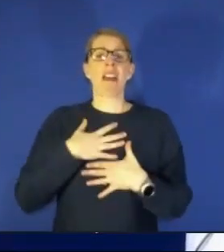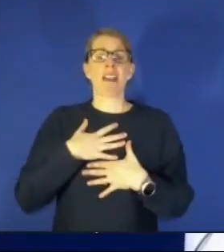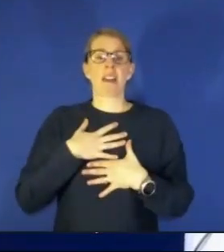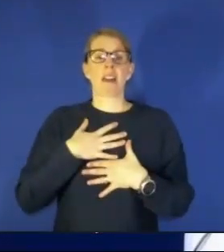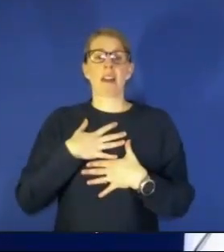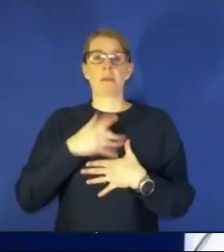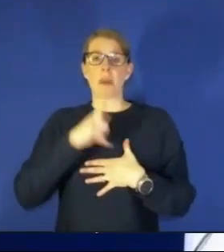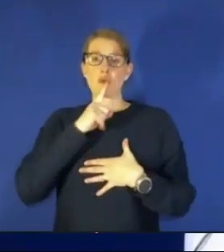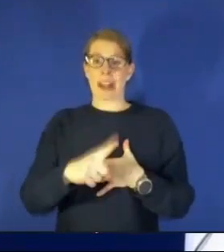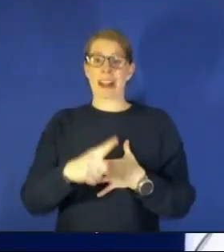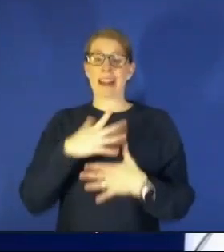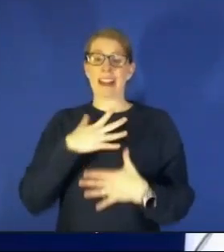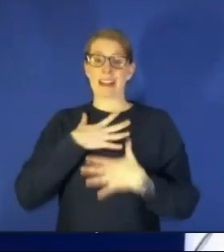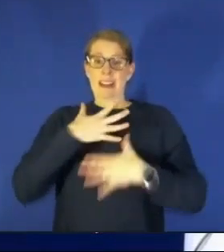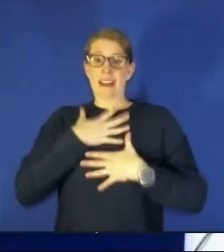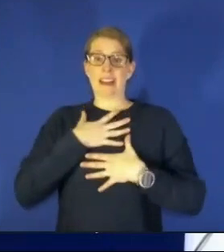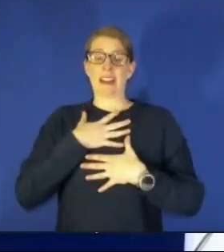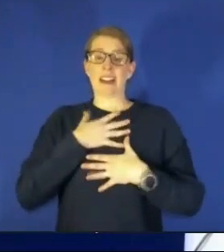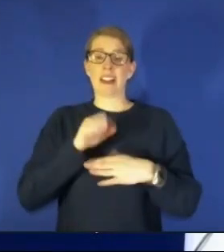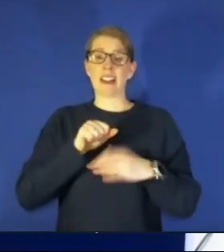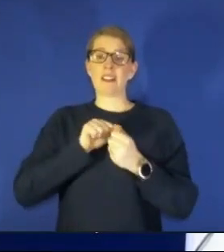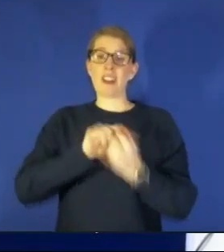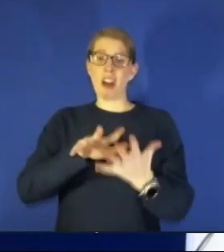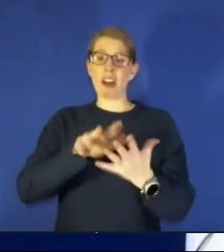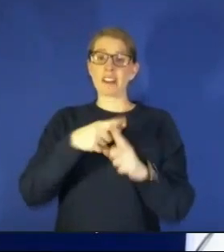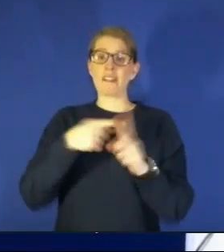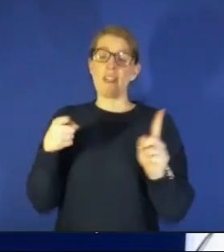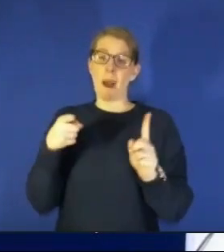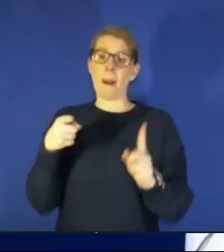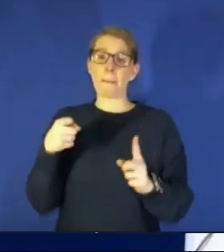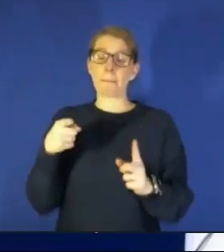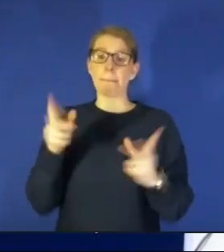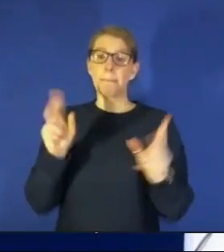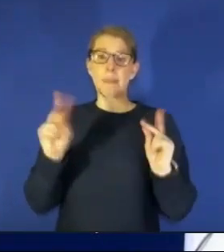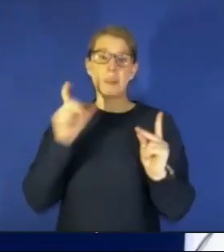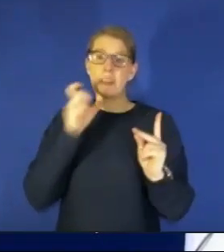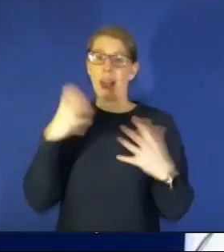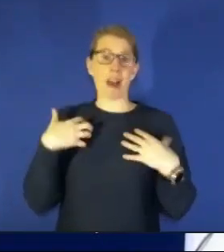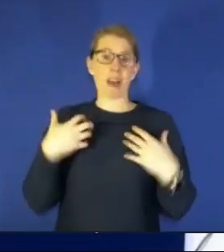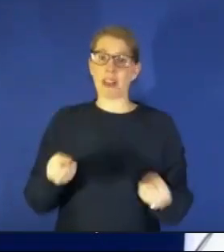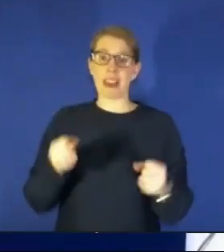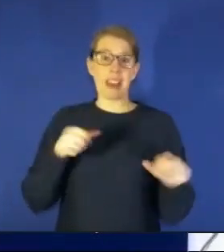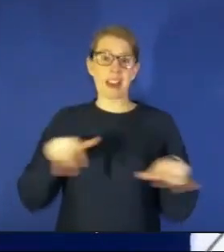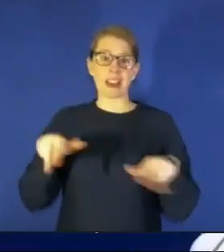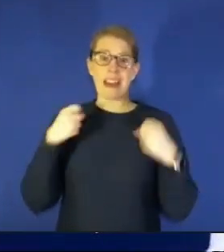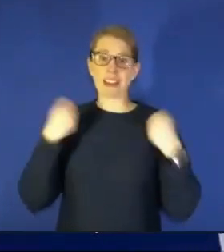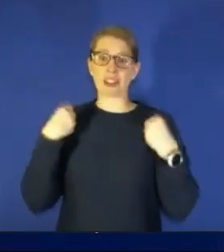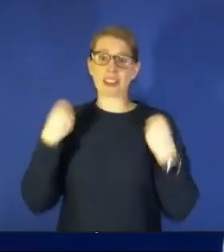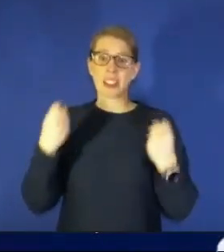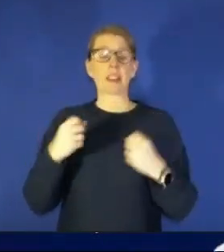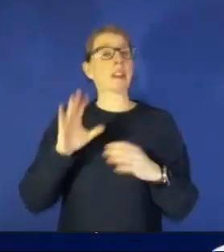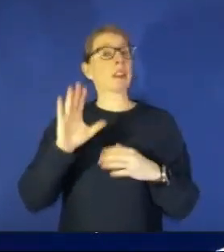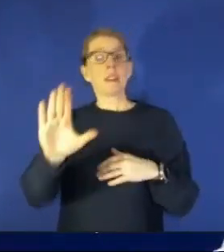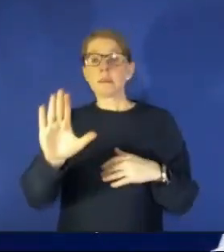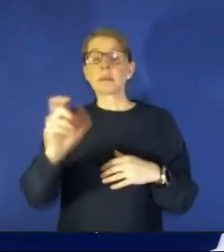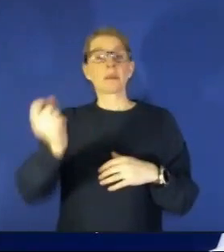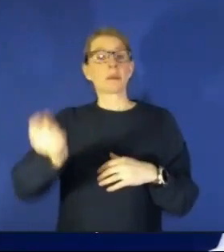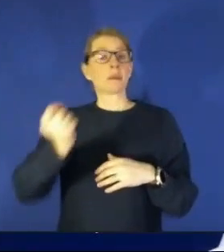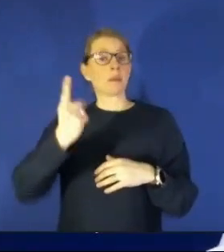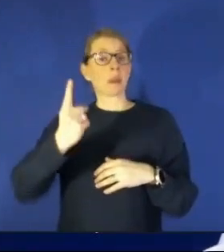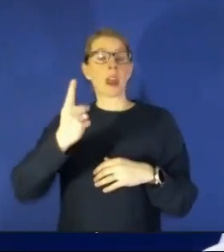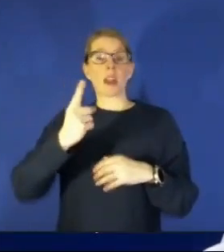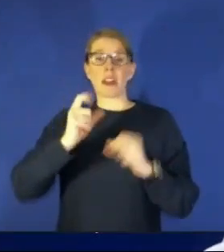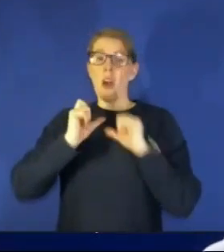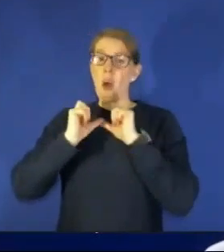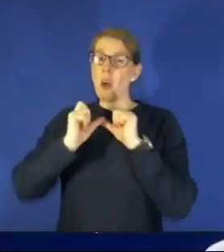deconditioning. And so the best way to address that, and we tell people this all the time, how do you get back in shape